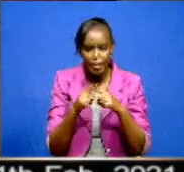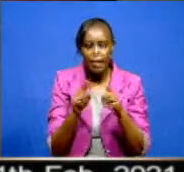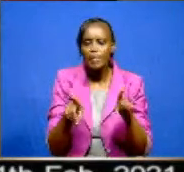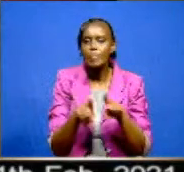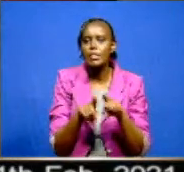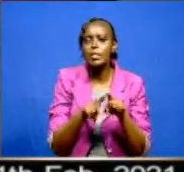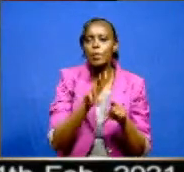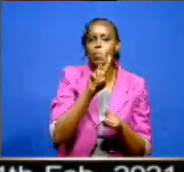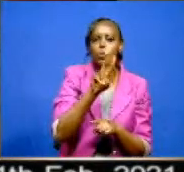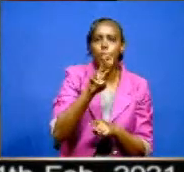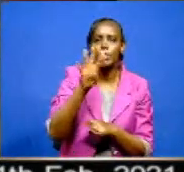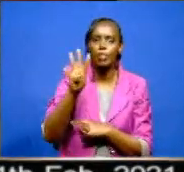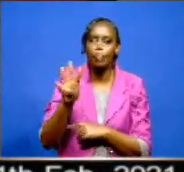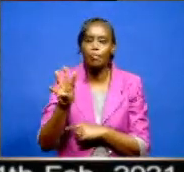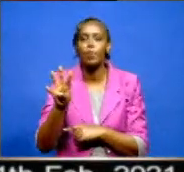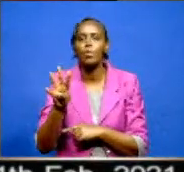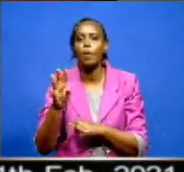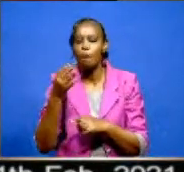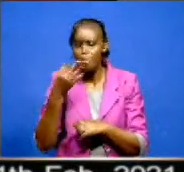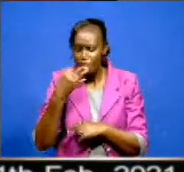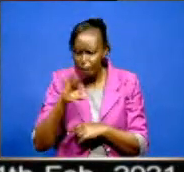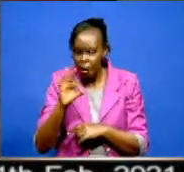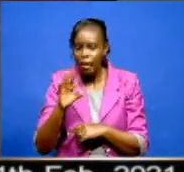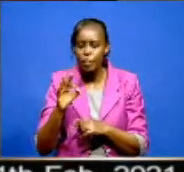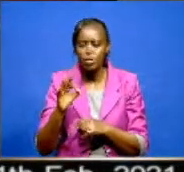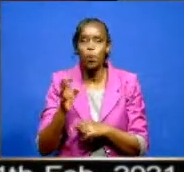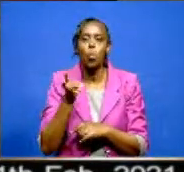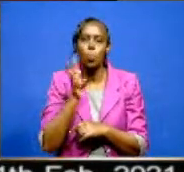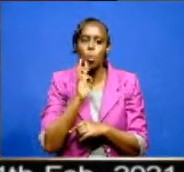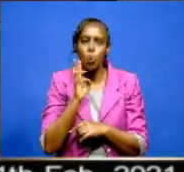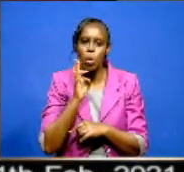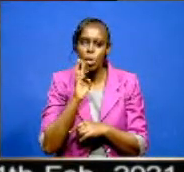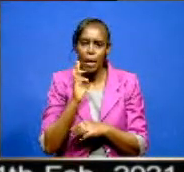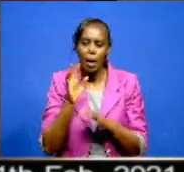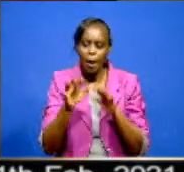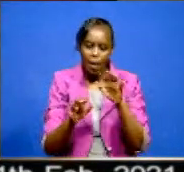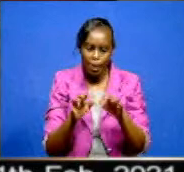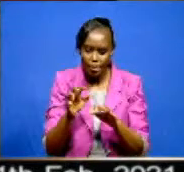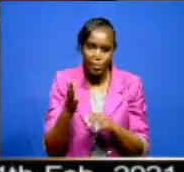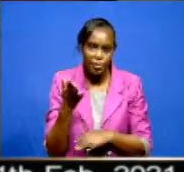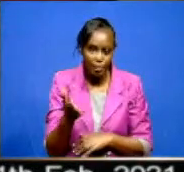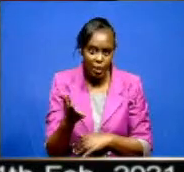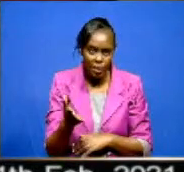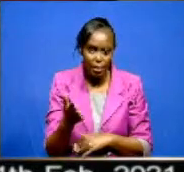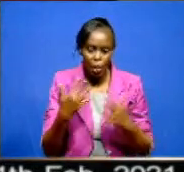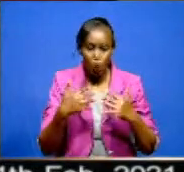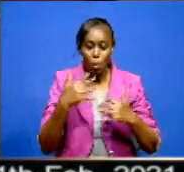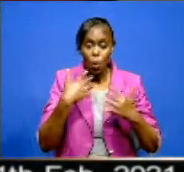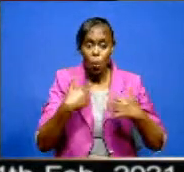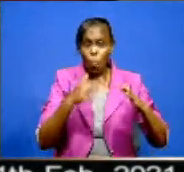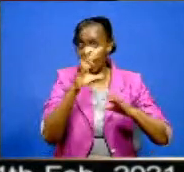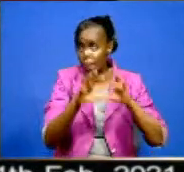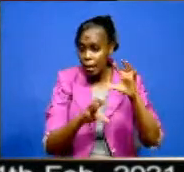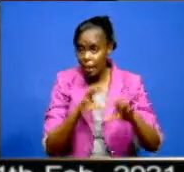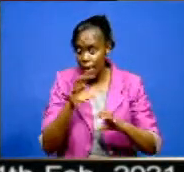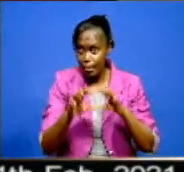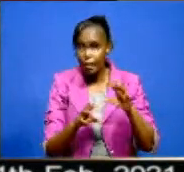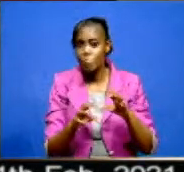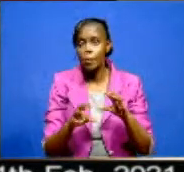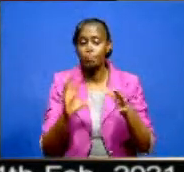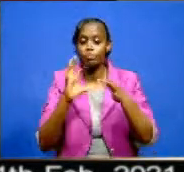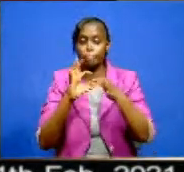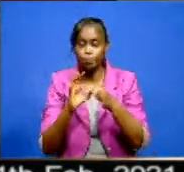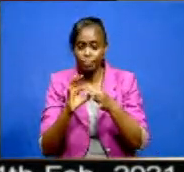224 fresh water species. Madam Speaker, the wildlife and its